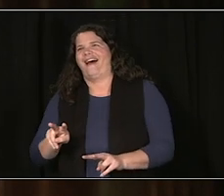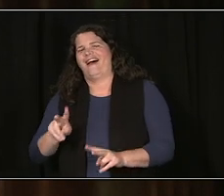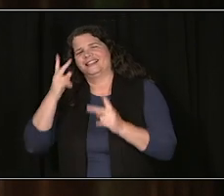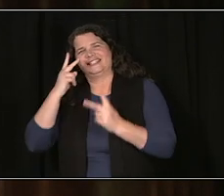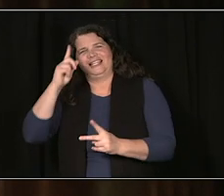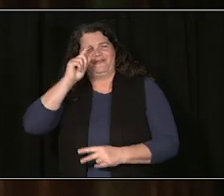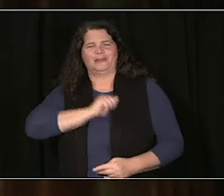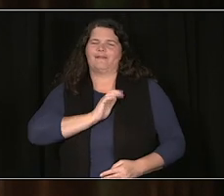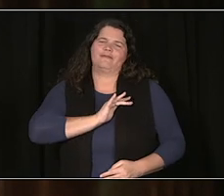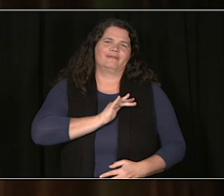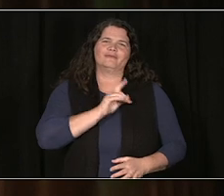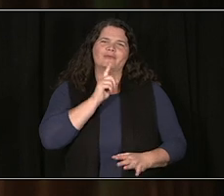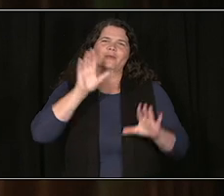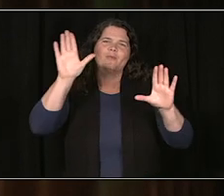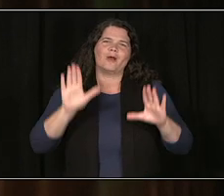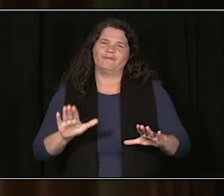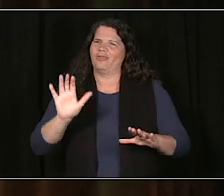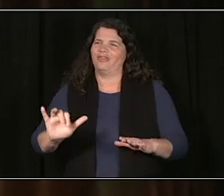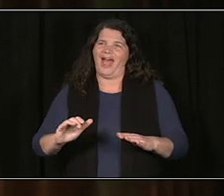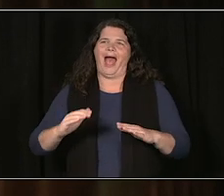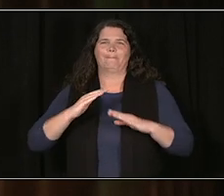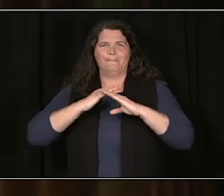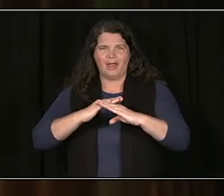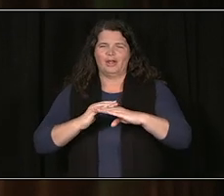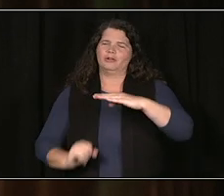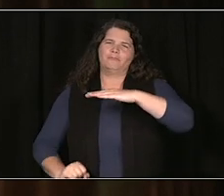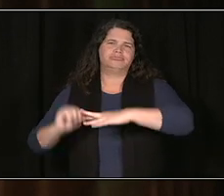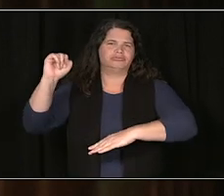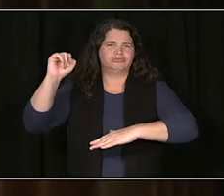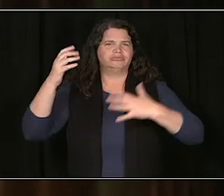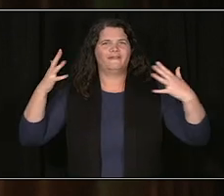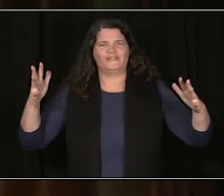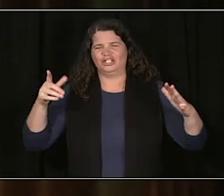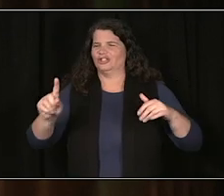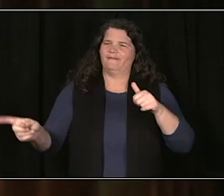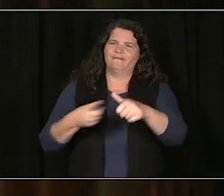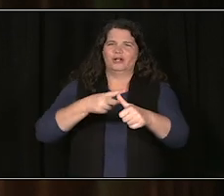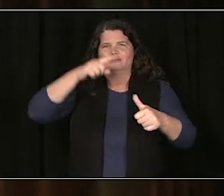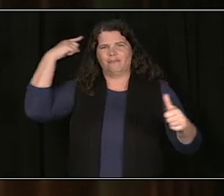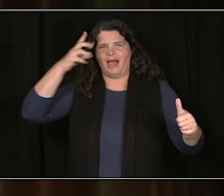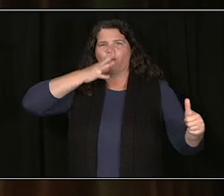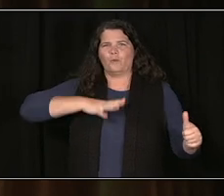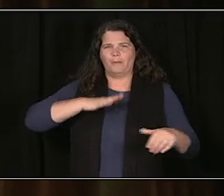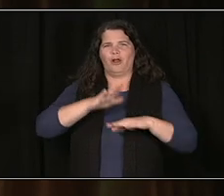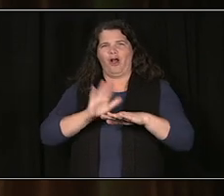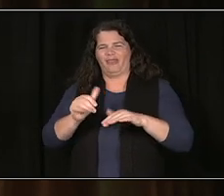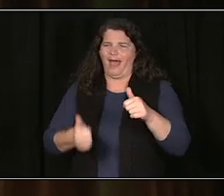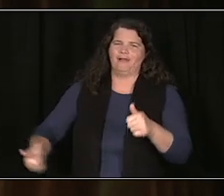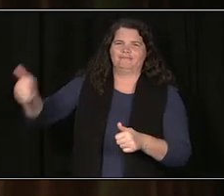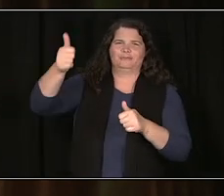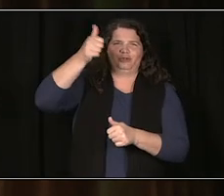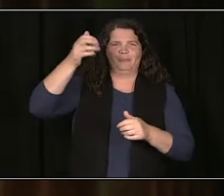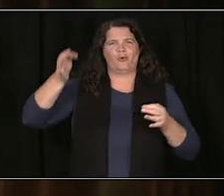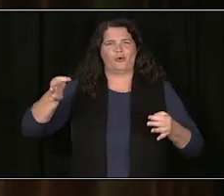barrier by securing her place as the first Black woman on the highest court in the nation. And I was there when she got sworn in.